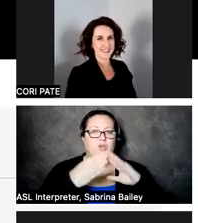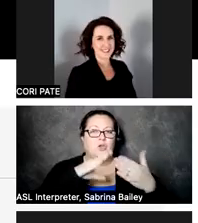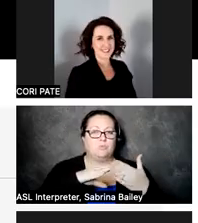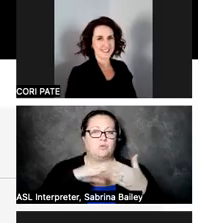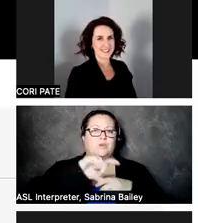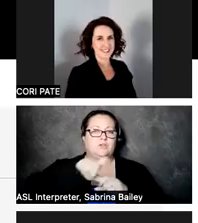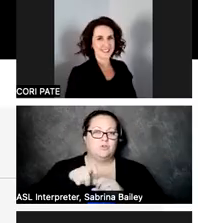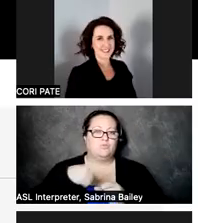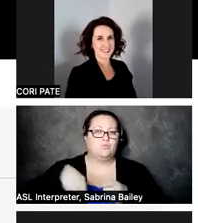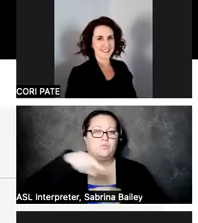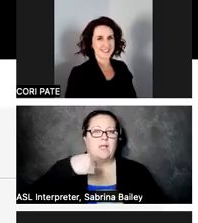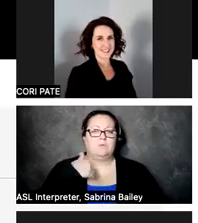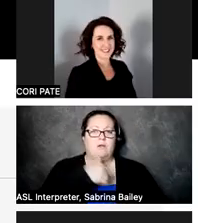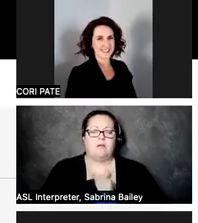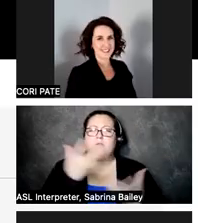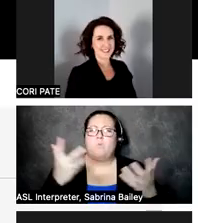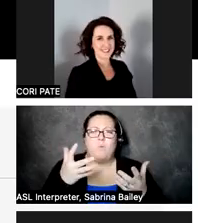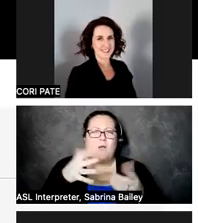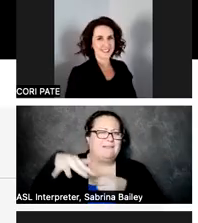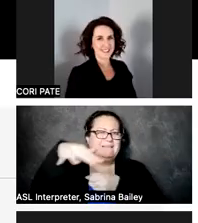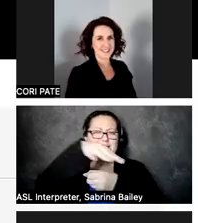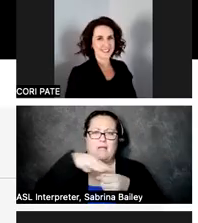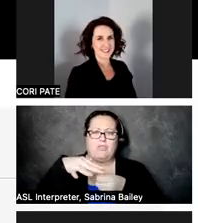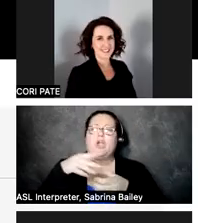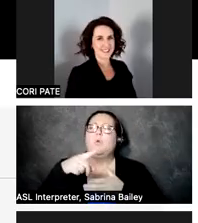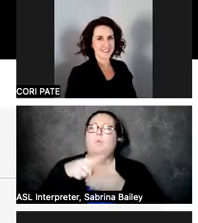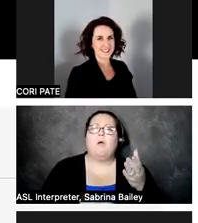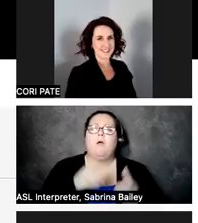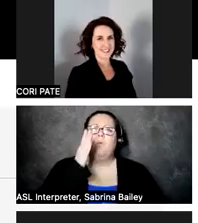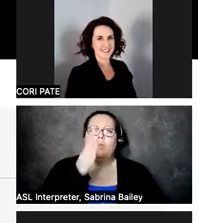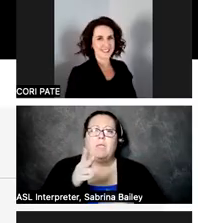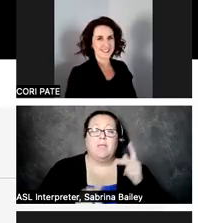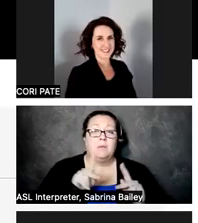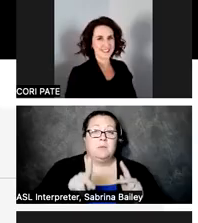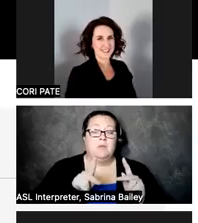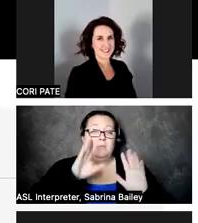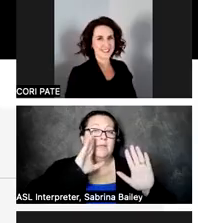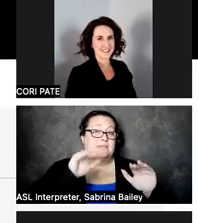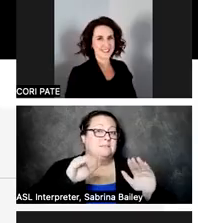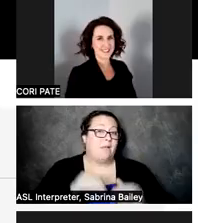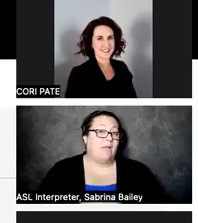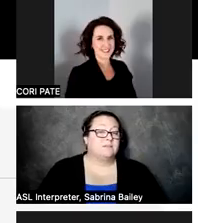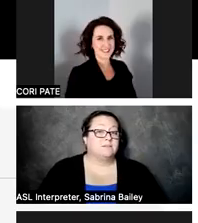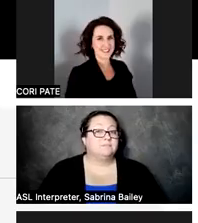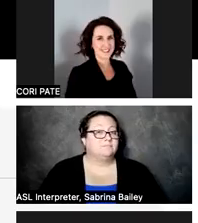us of what is out there and what people can expect.